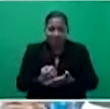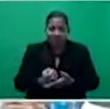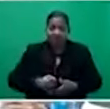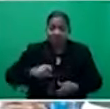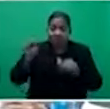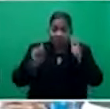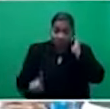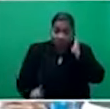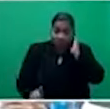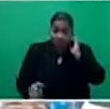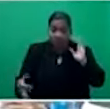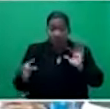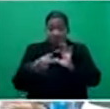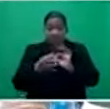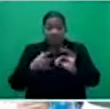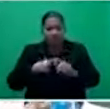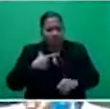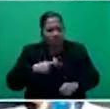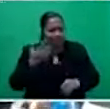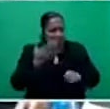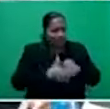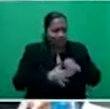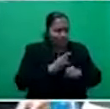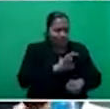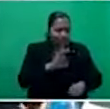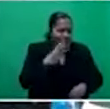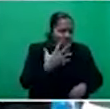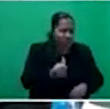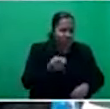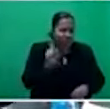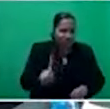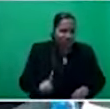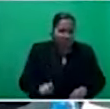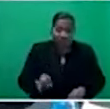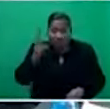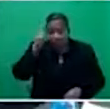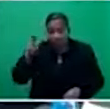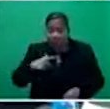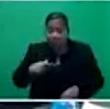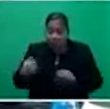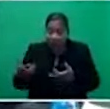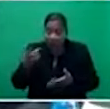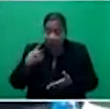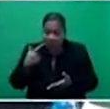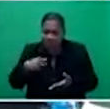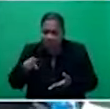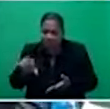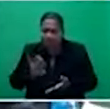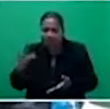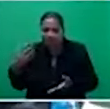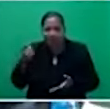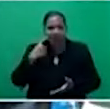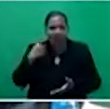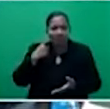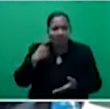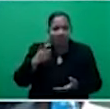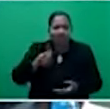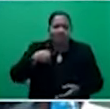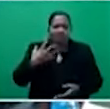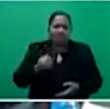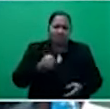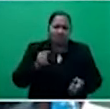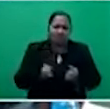of you not having electricity. You are given water as a result of not having water. Mr. Speaker, sir, I have on numerous